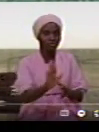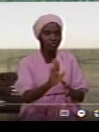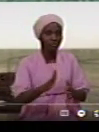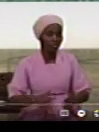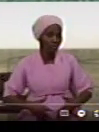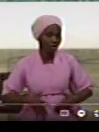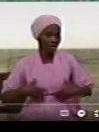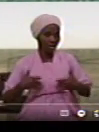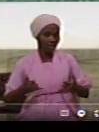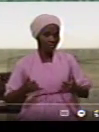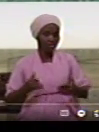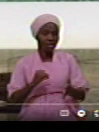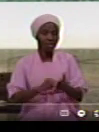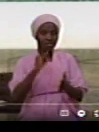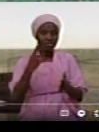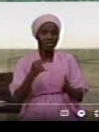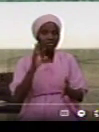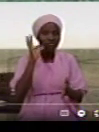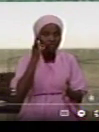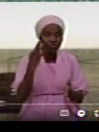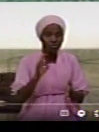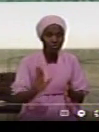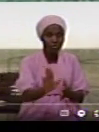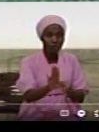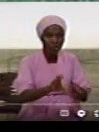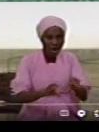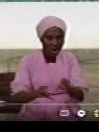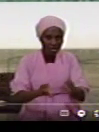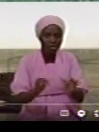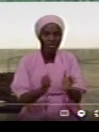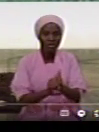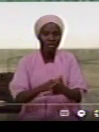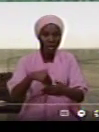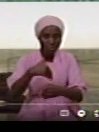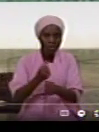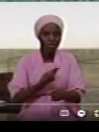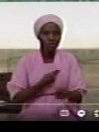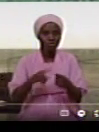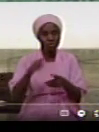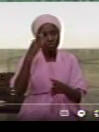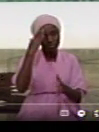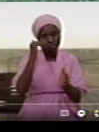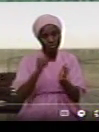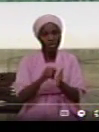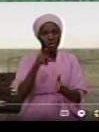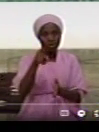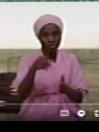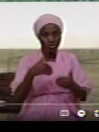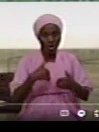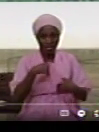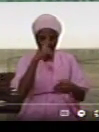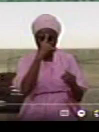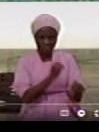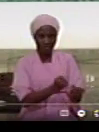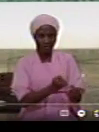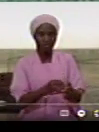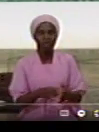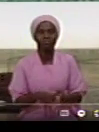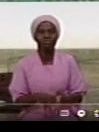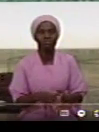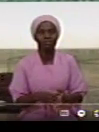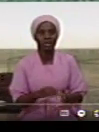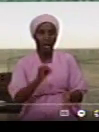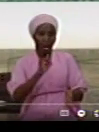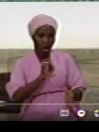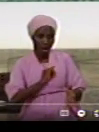the fruit of your action that makes us to know you have faith. I will show thee